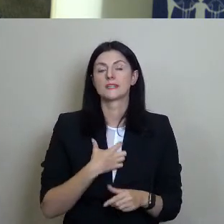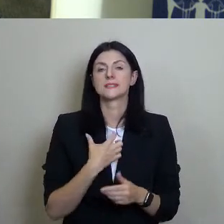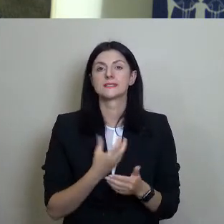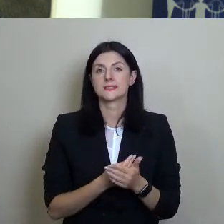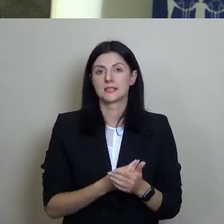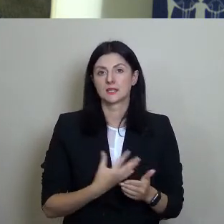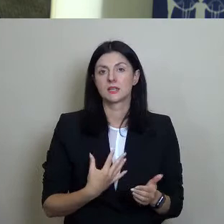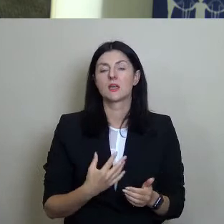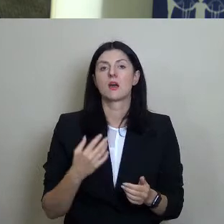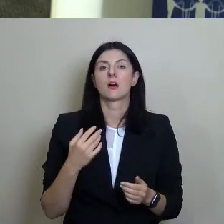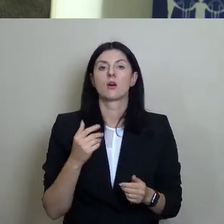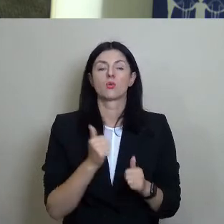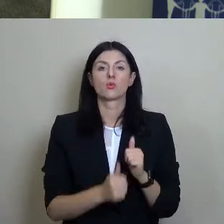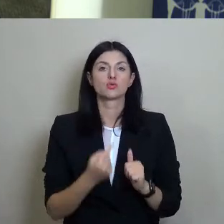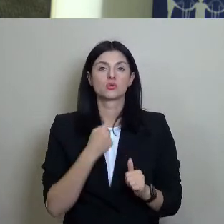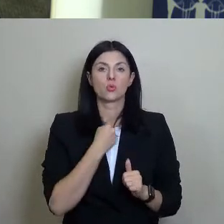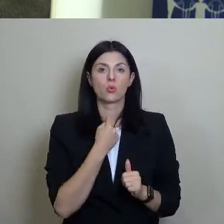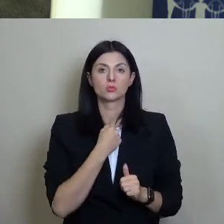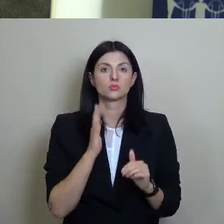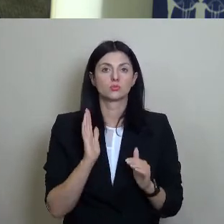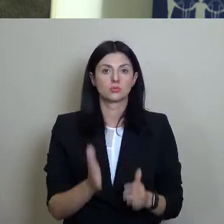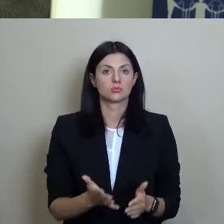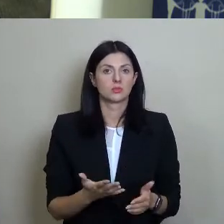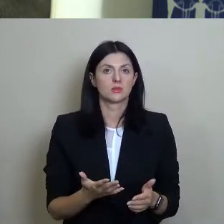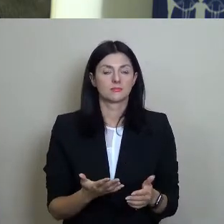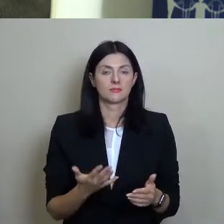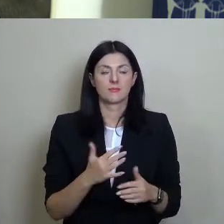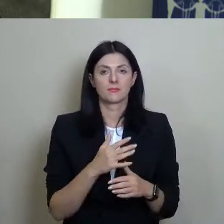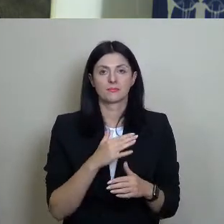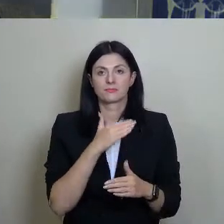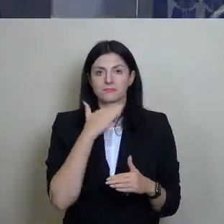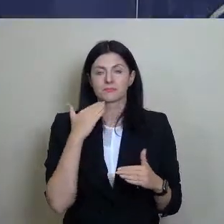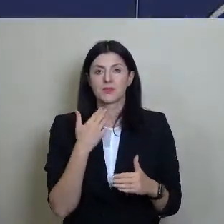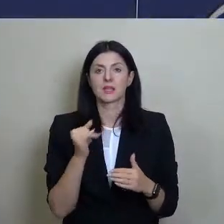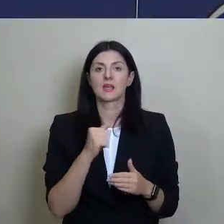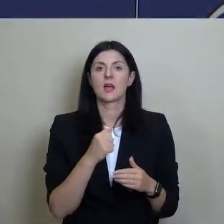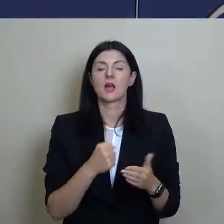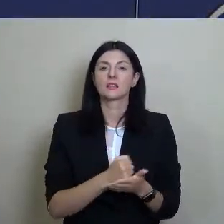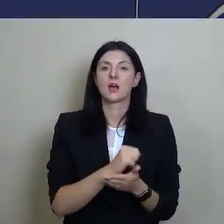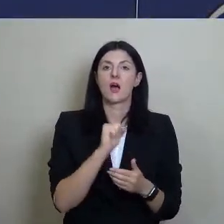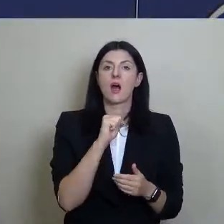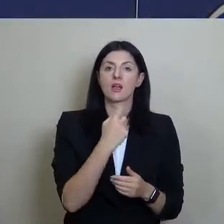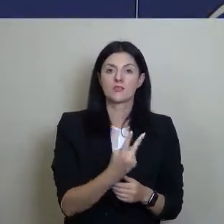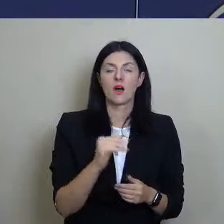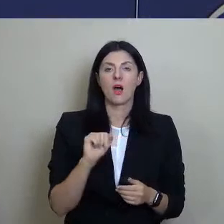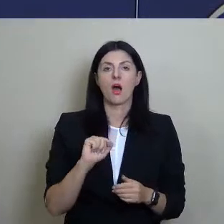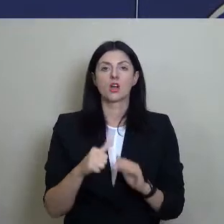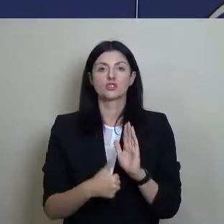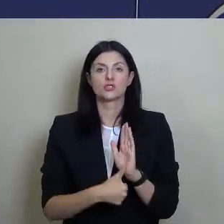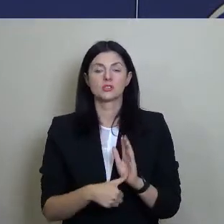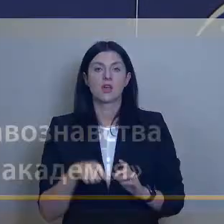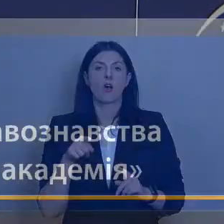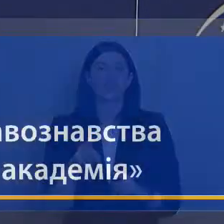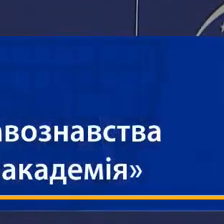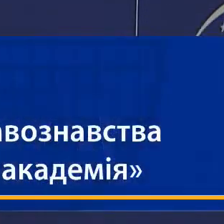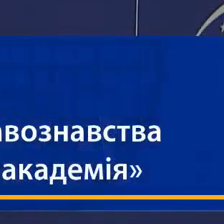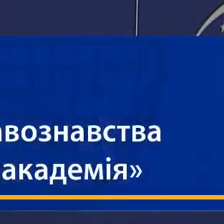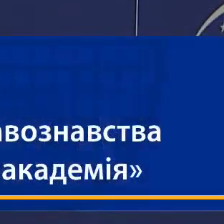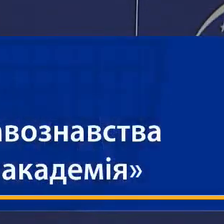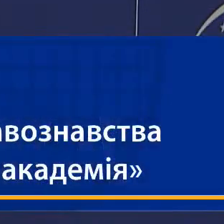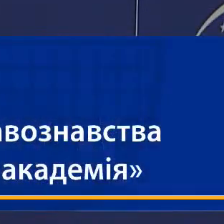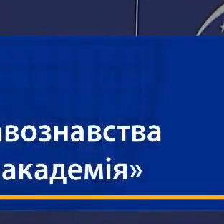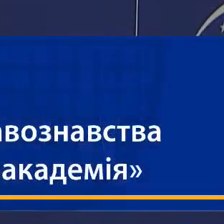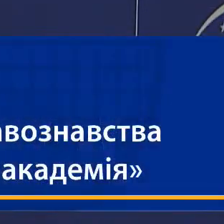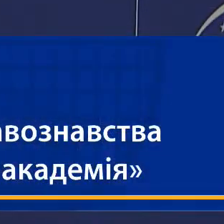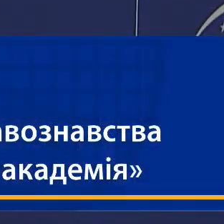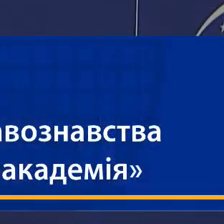and tabulation will be very, very important, because each vote is going to cost a lot. So